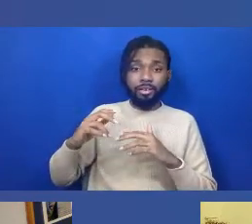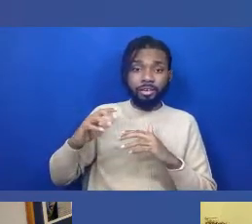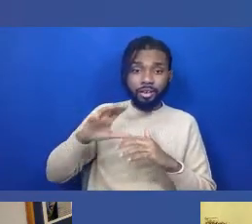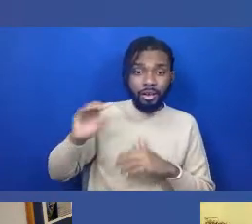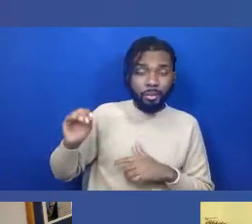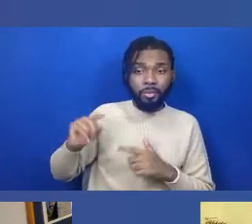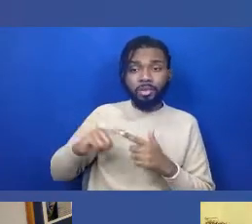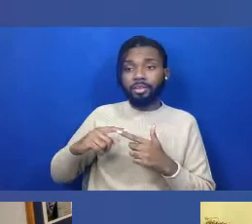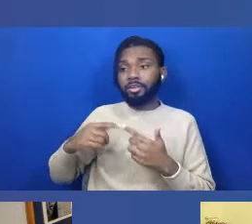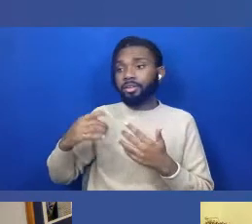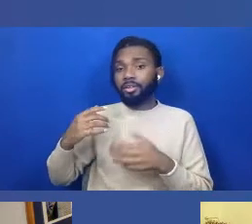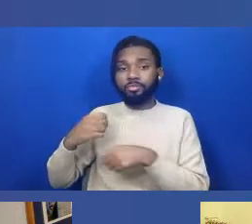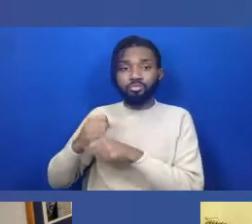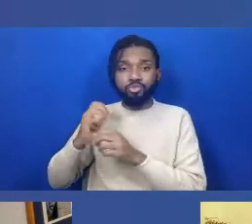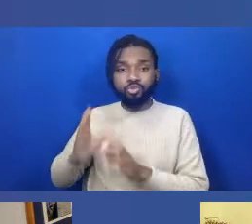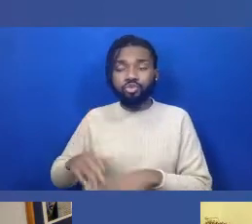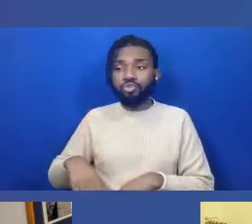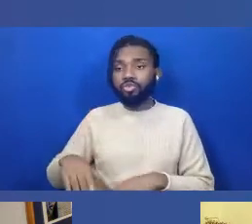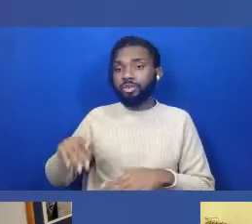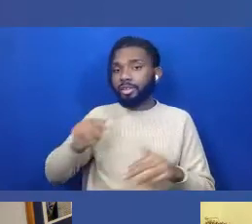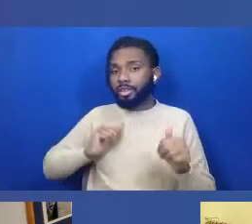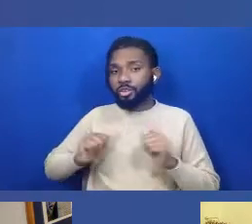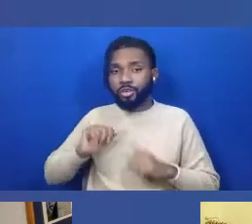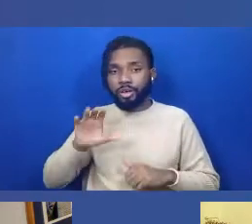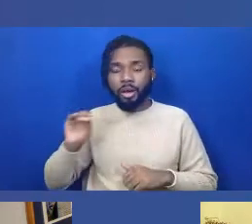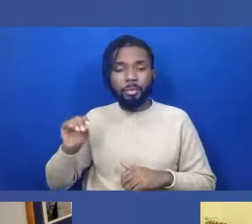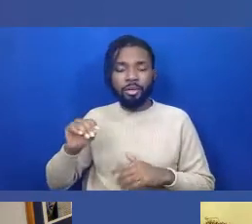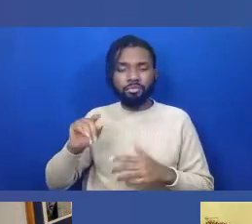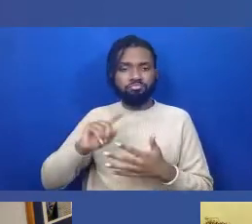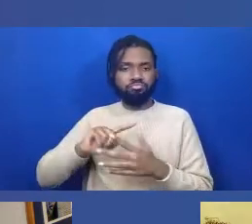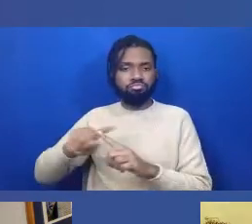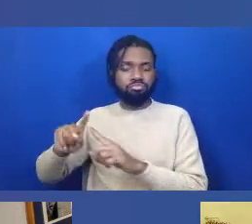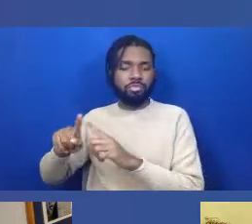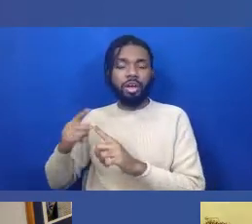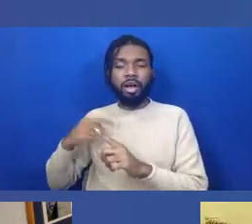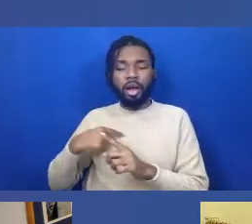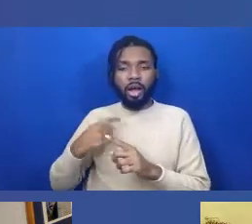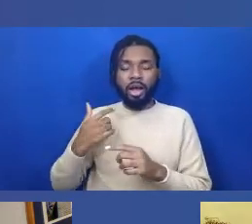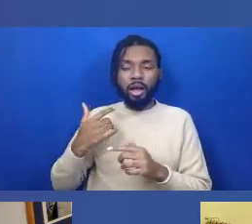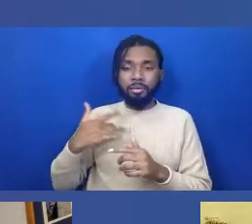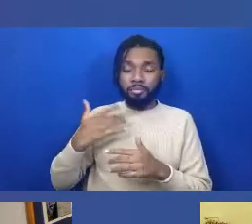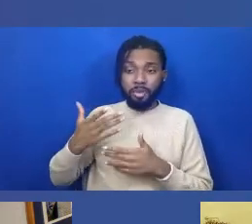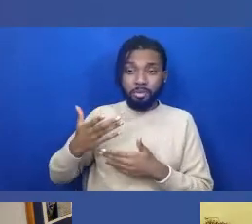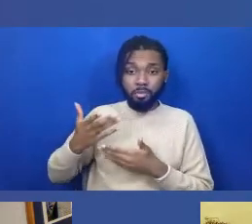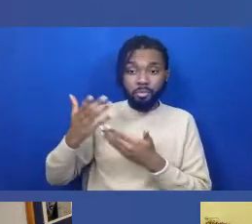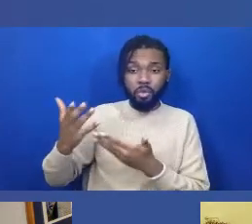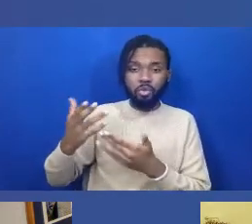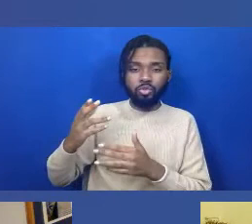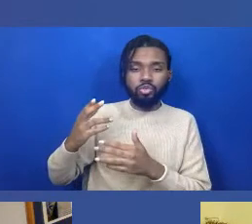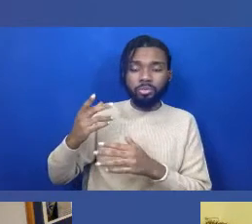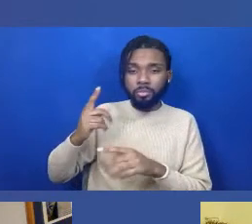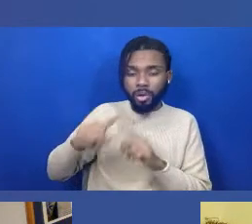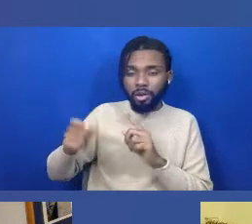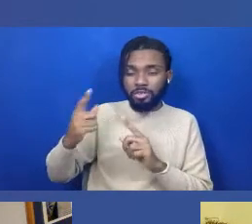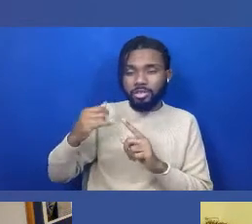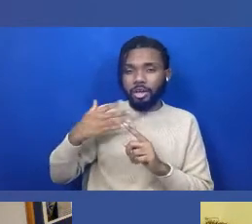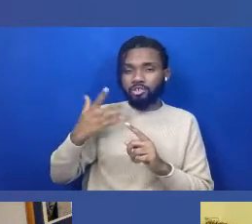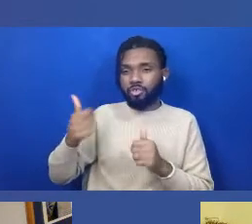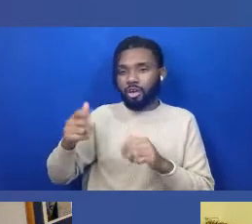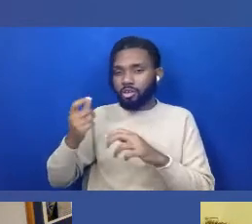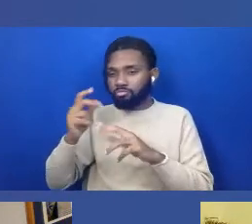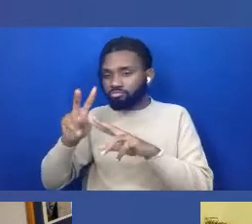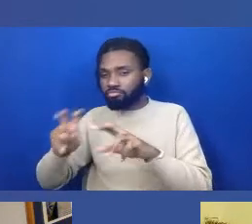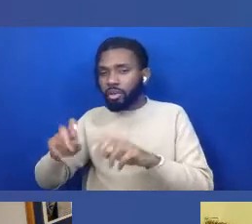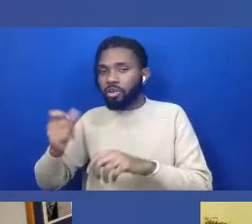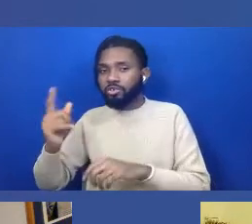other, I'm trying to take it from the point of view of what their communities are going to respond to, and what community they